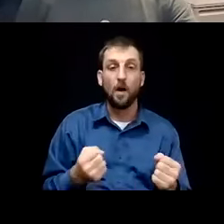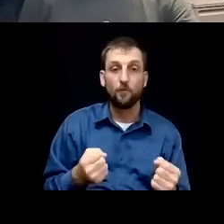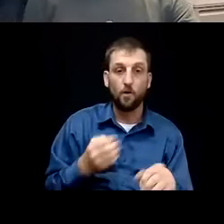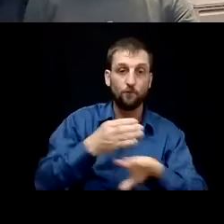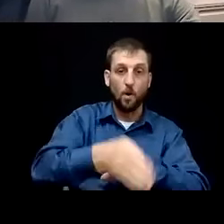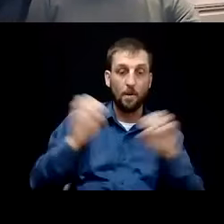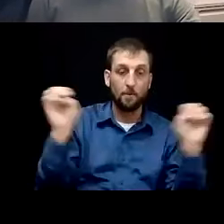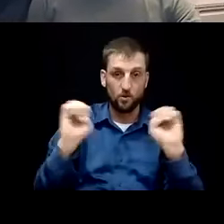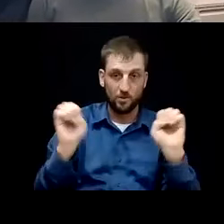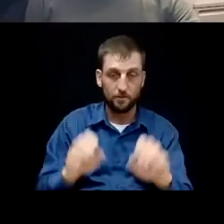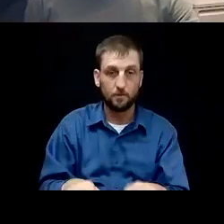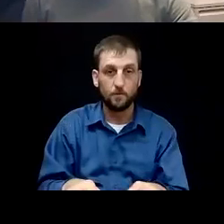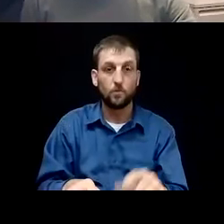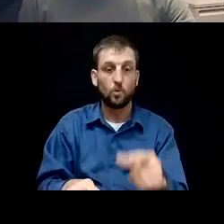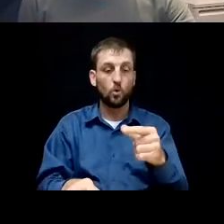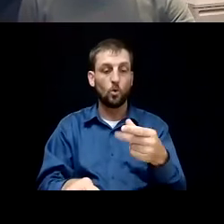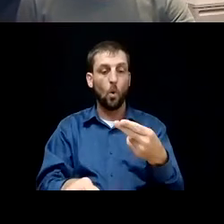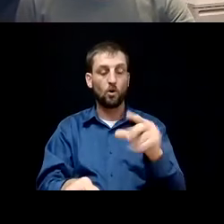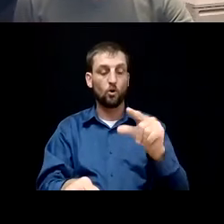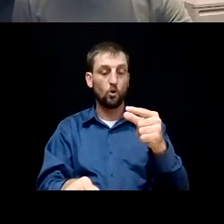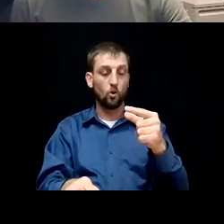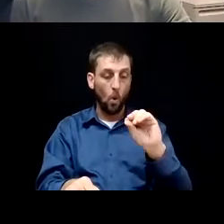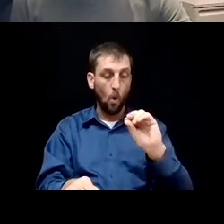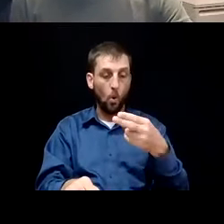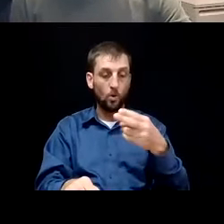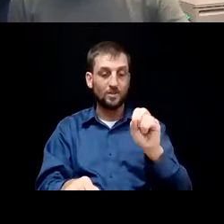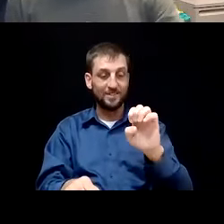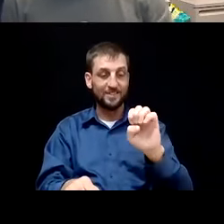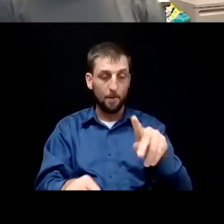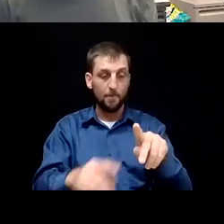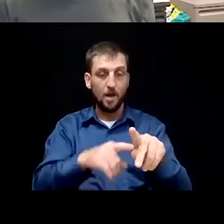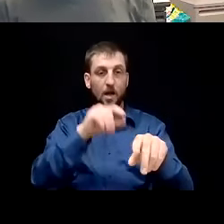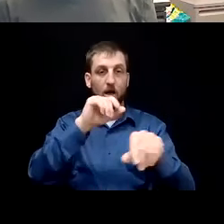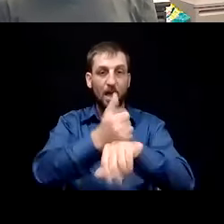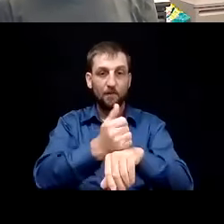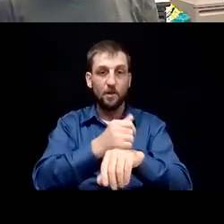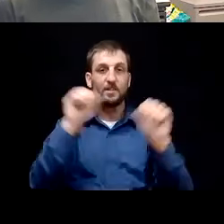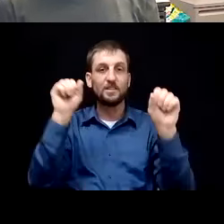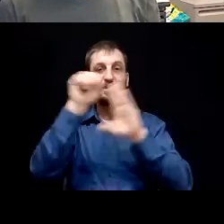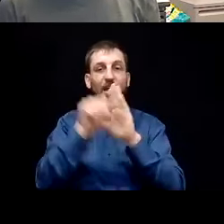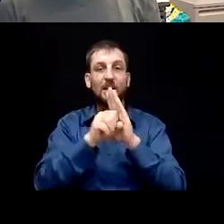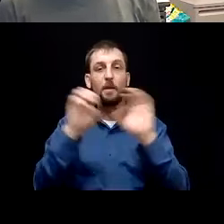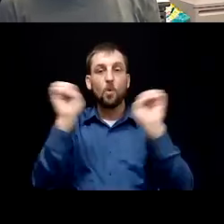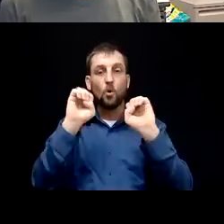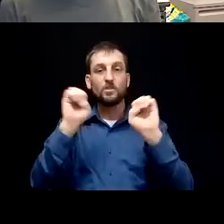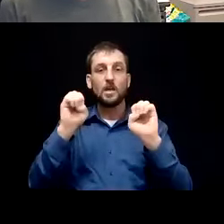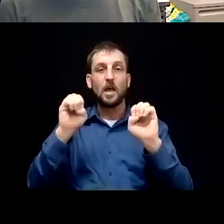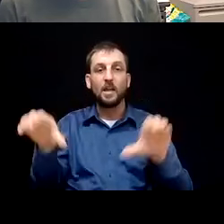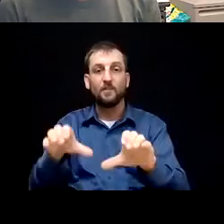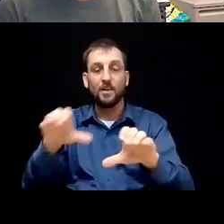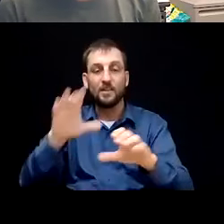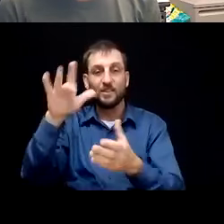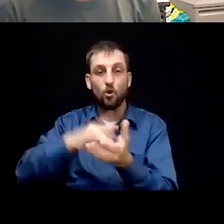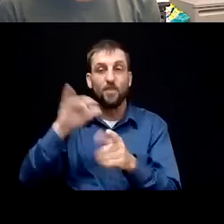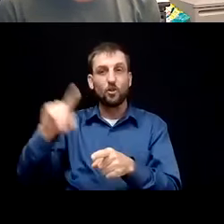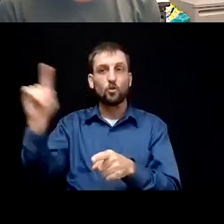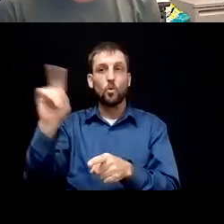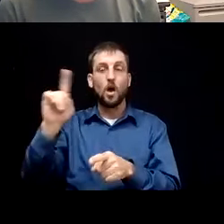emergency, GOSEP activates the State Emergency Operations Center. It's really a place where all of the coordination comes together, all of the